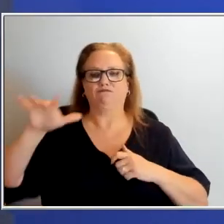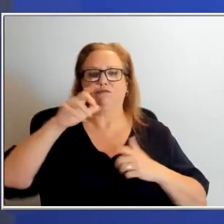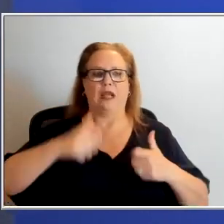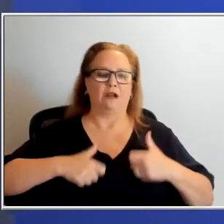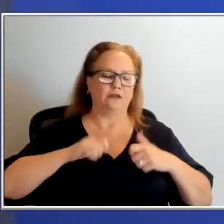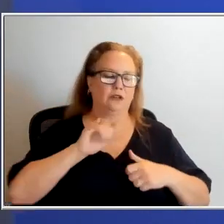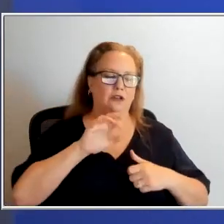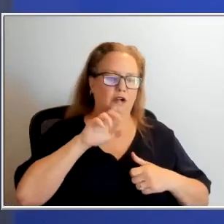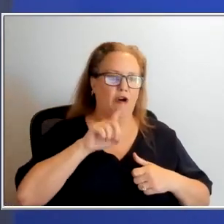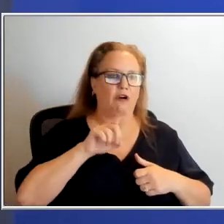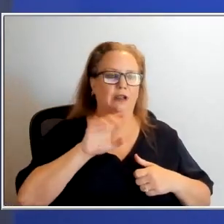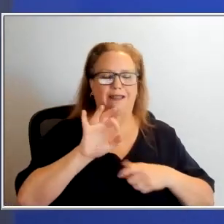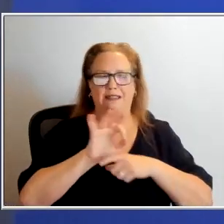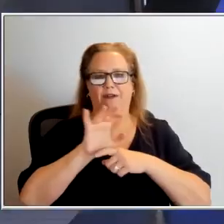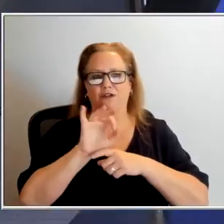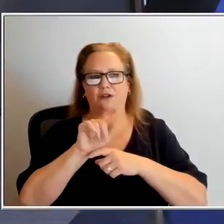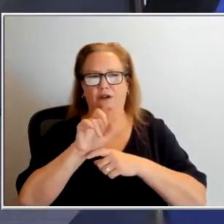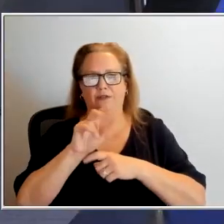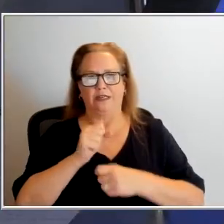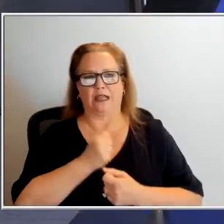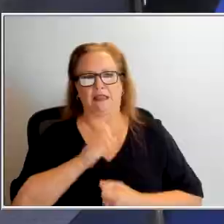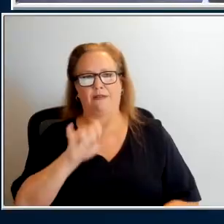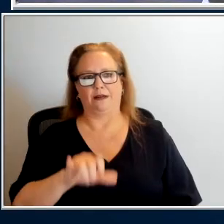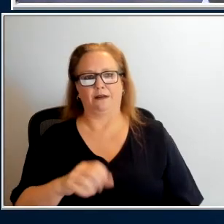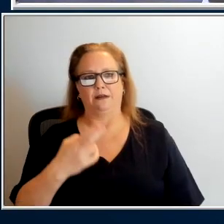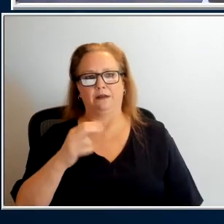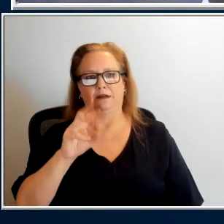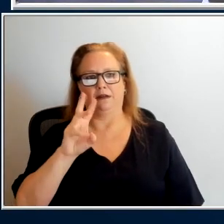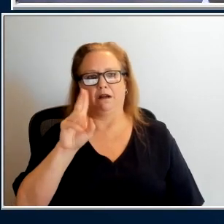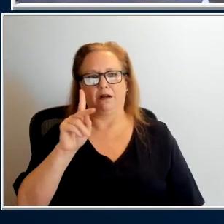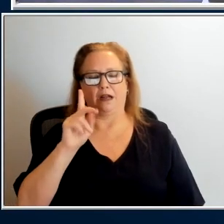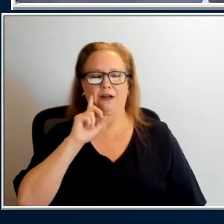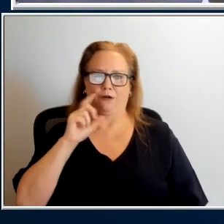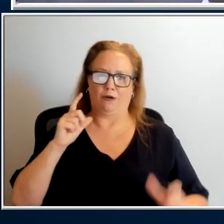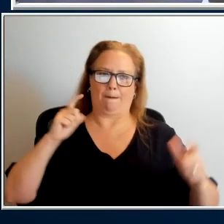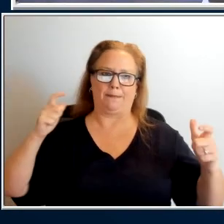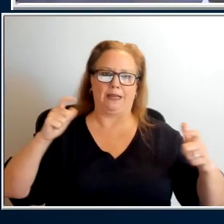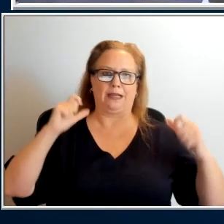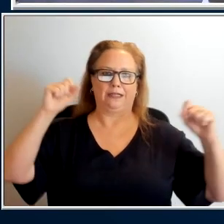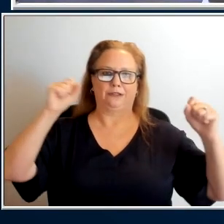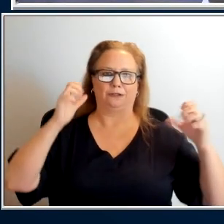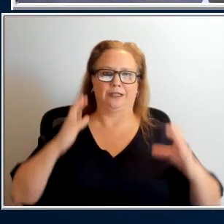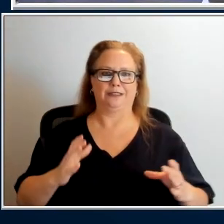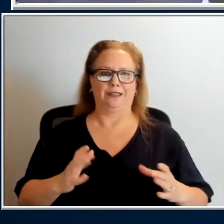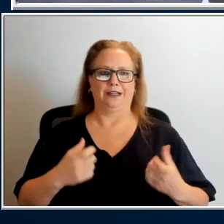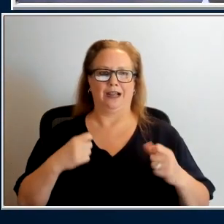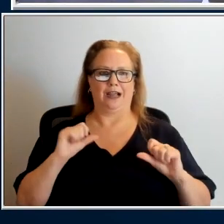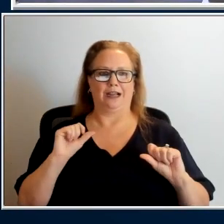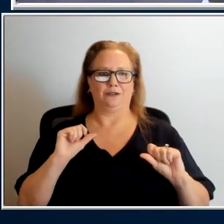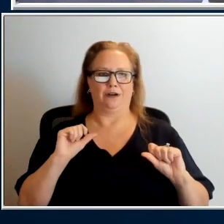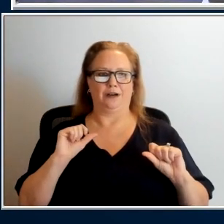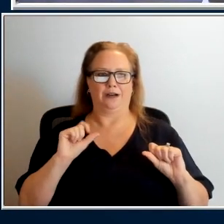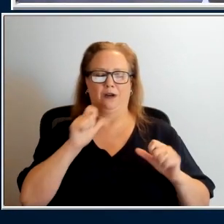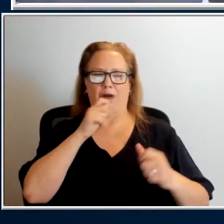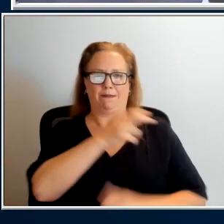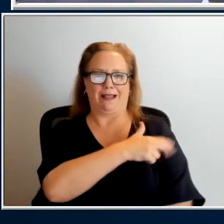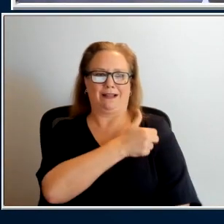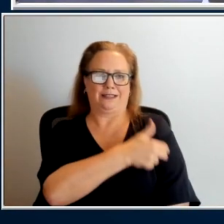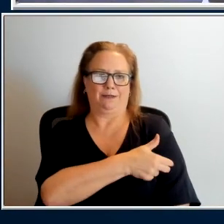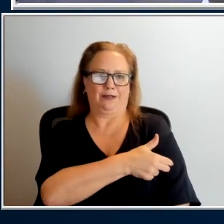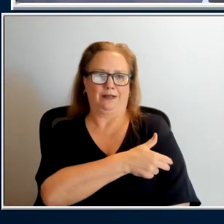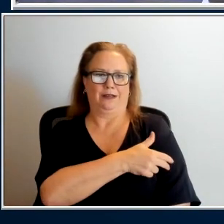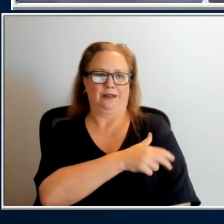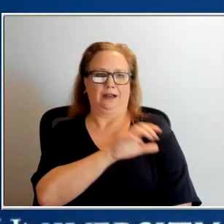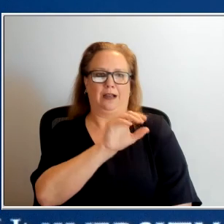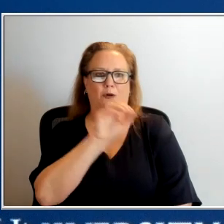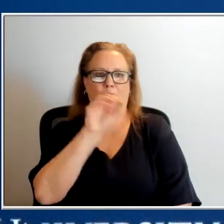functional fitness, and I love that idea. It is awesome. Hawk, I know you are a big exerciser. I try when I get time. When I'm not in the hospital, and I'm going to Olathe